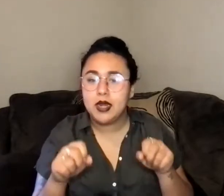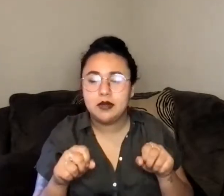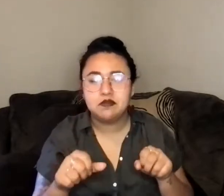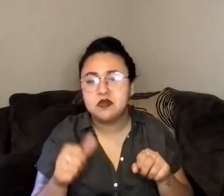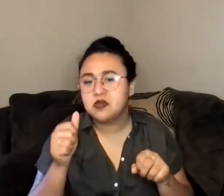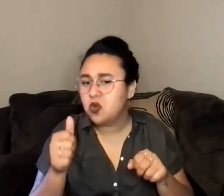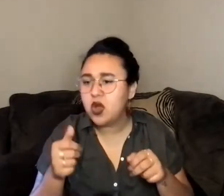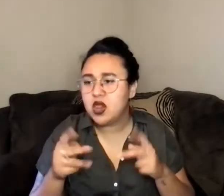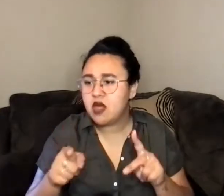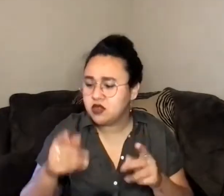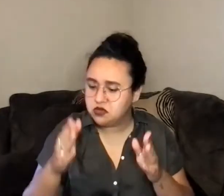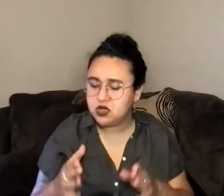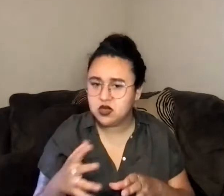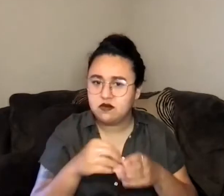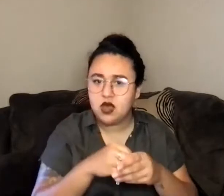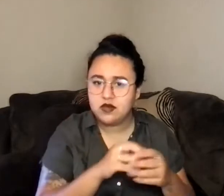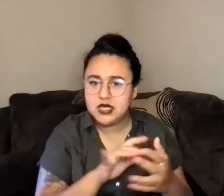this individual, and this